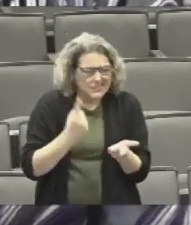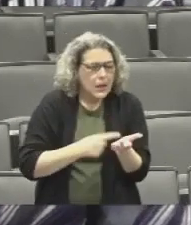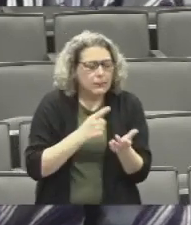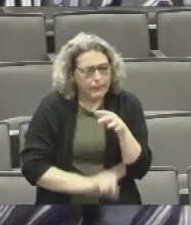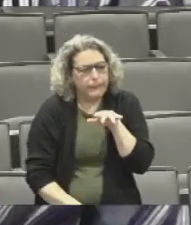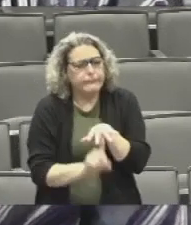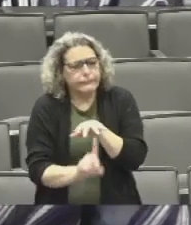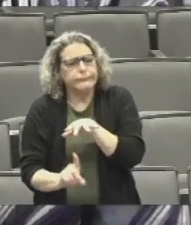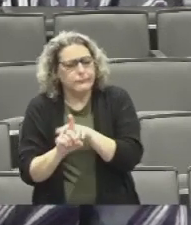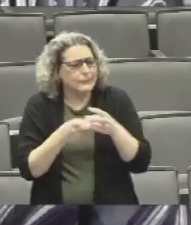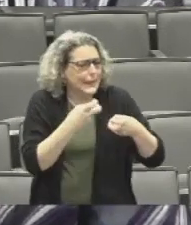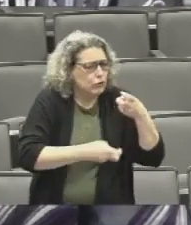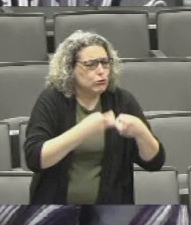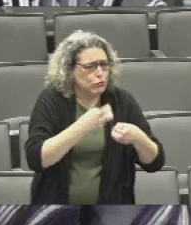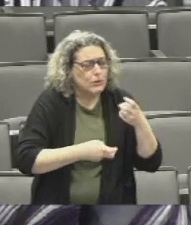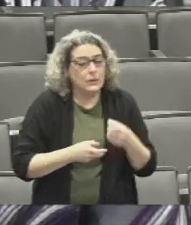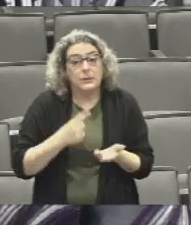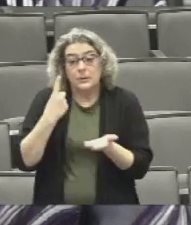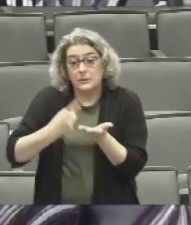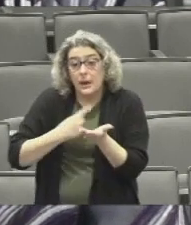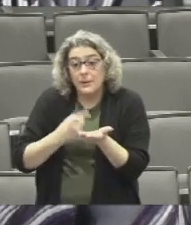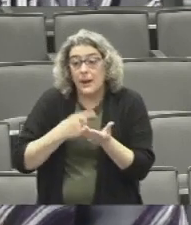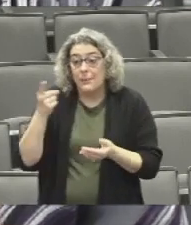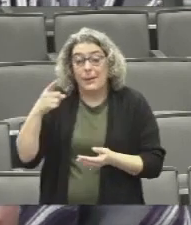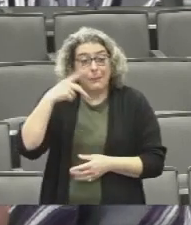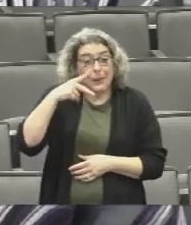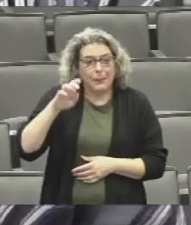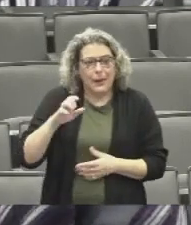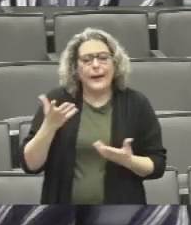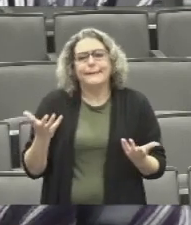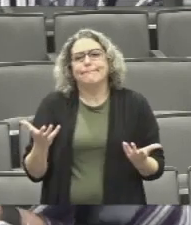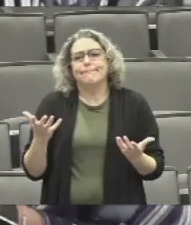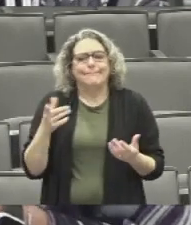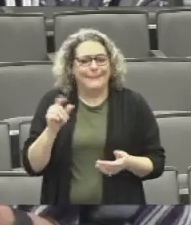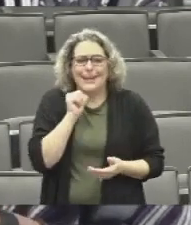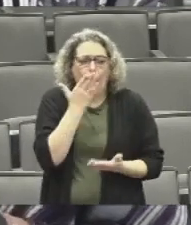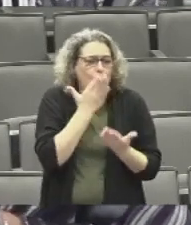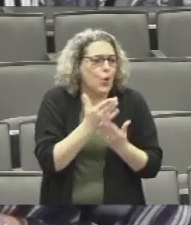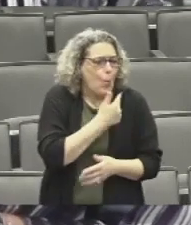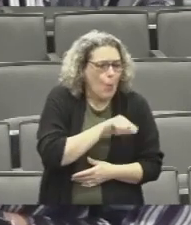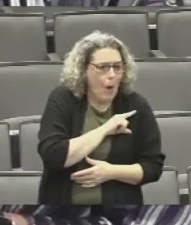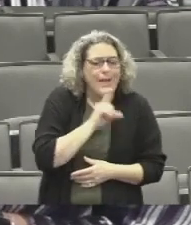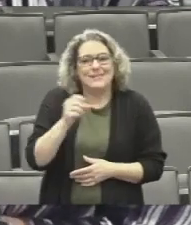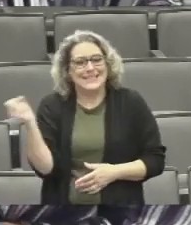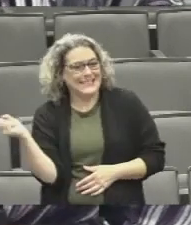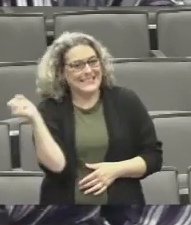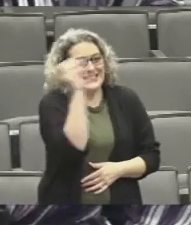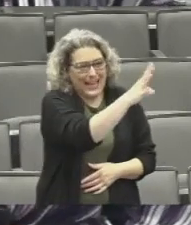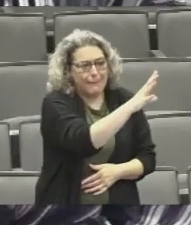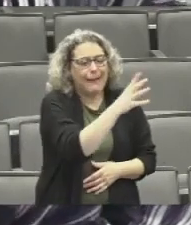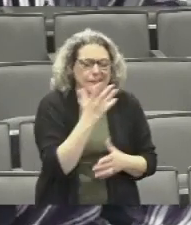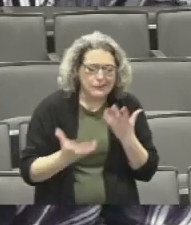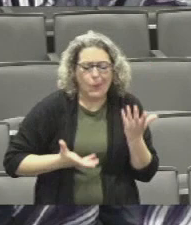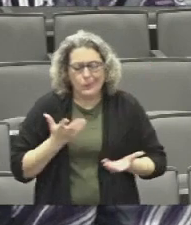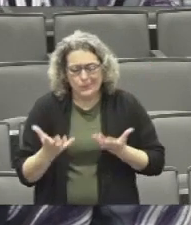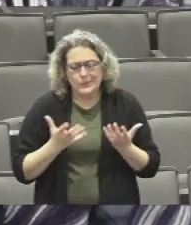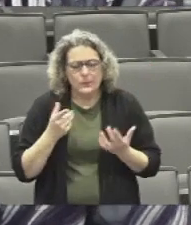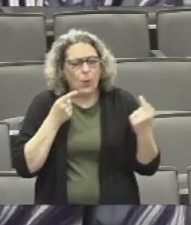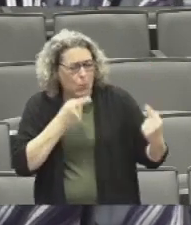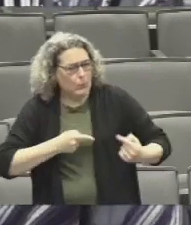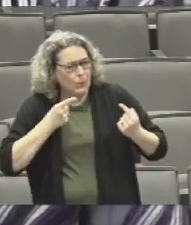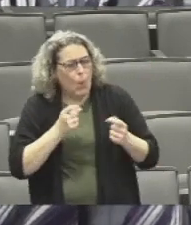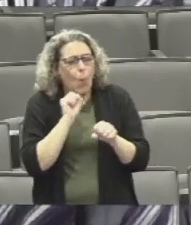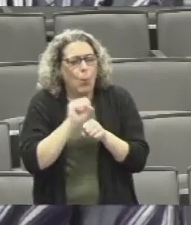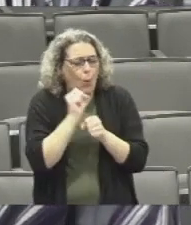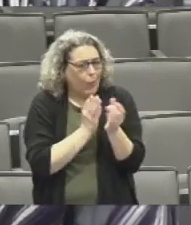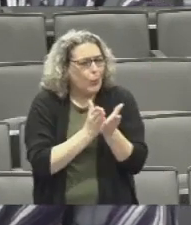the PPE that they are purchased are not high quality, and they need to go back. So, you know, we are working through those issues. But at the